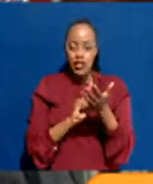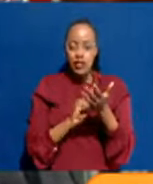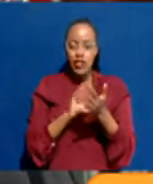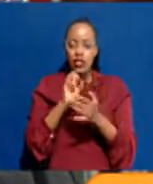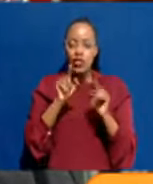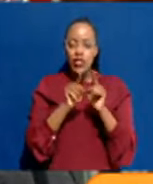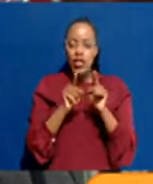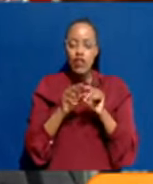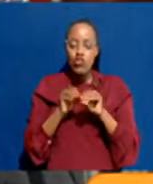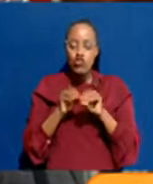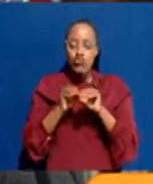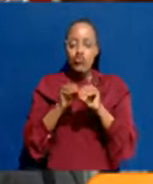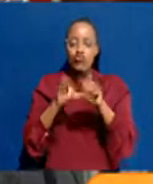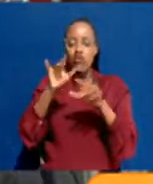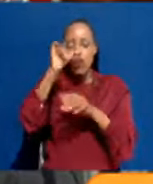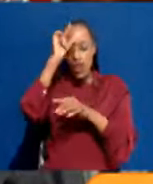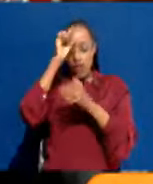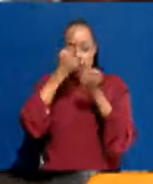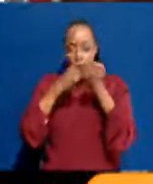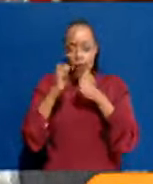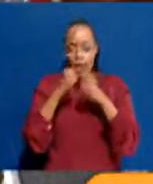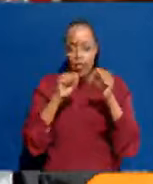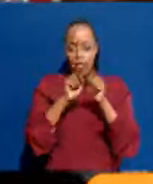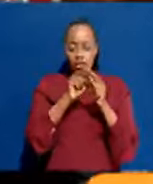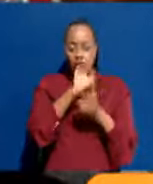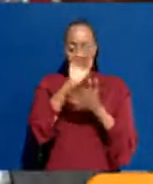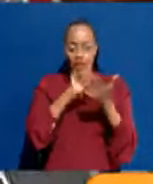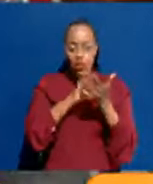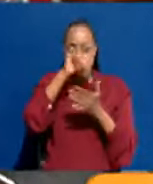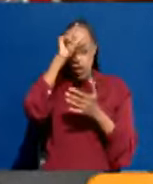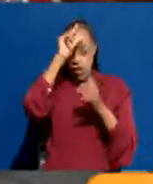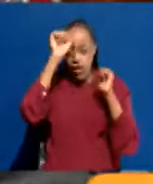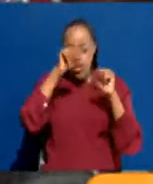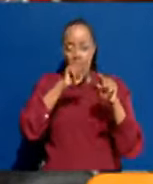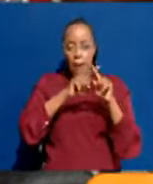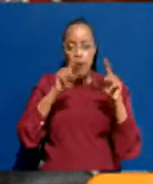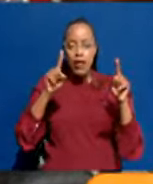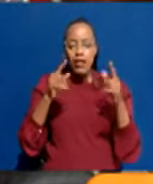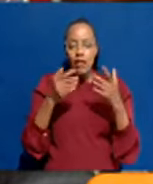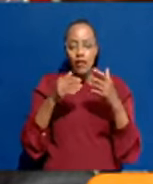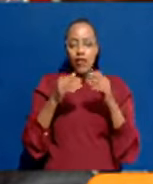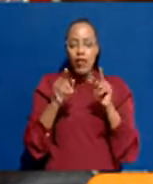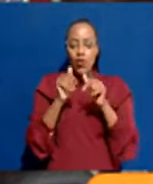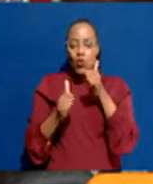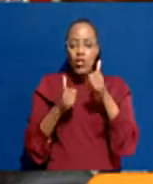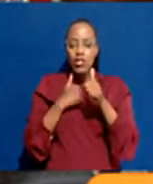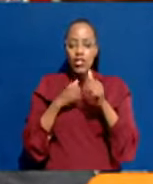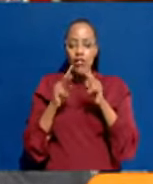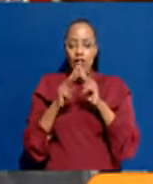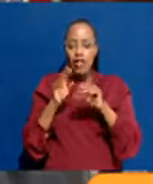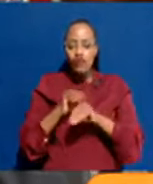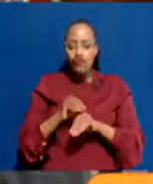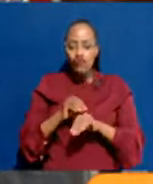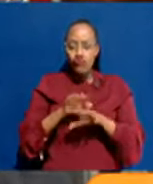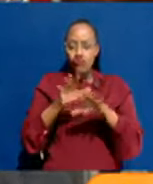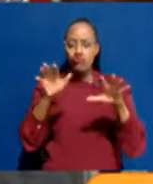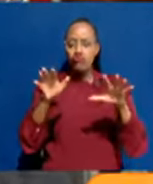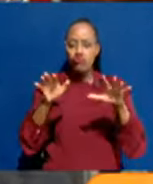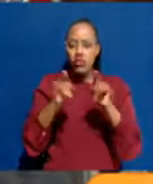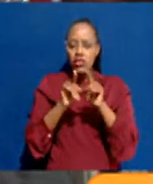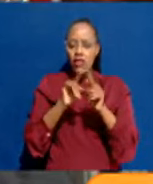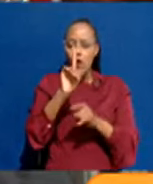you decentralize government activity? It's the central government, but with the decentralized. So that was